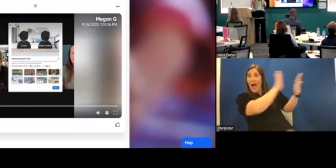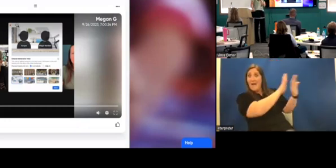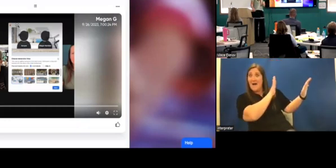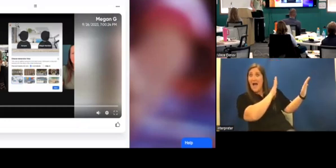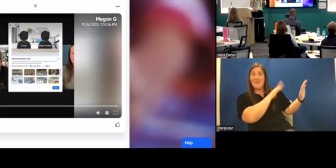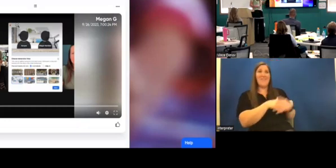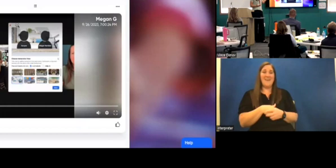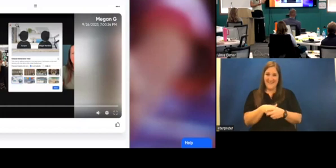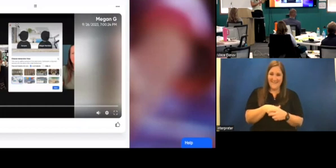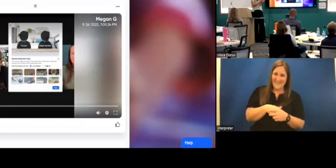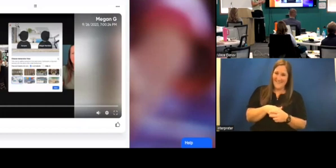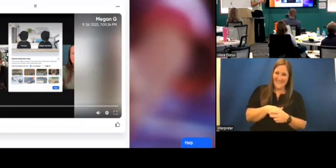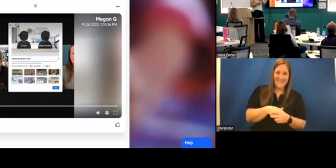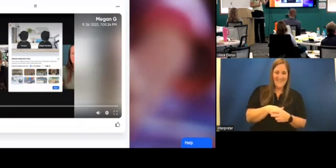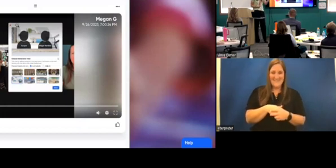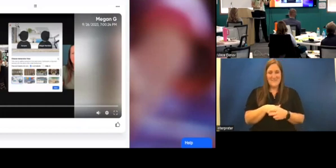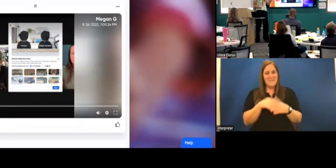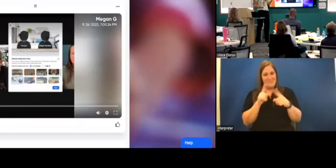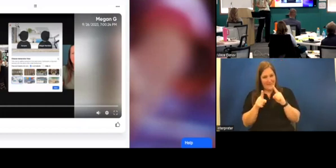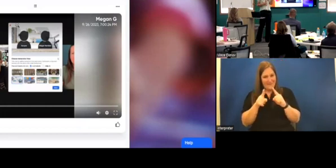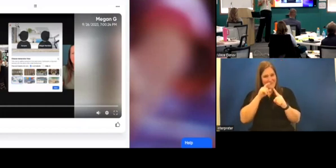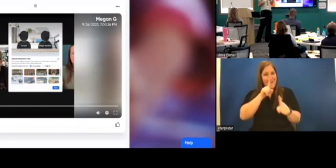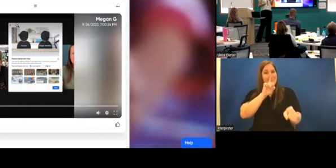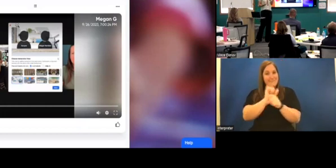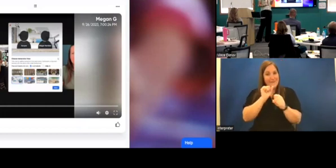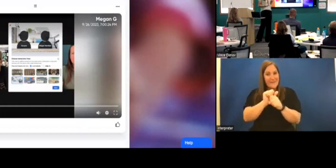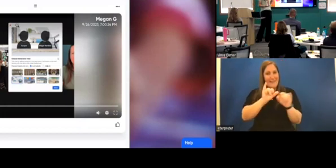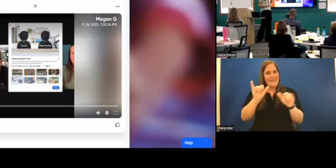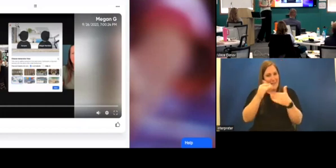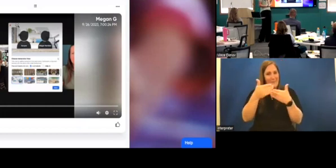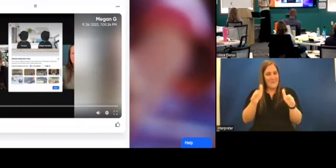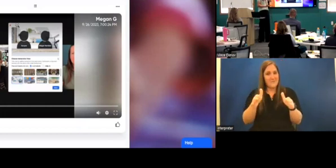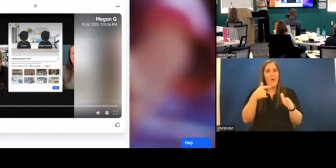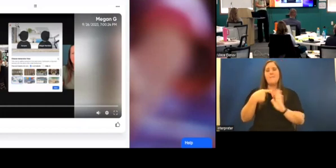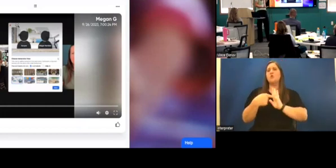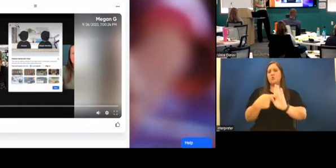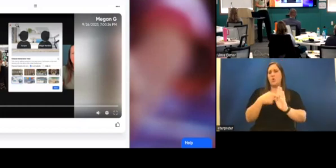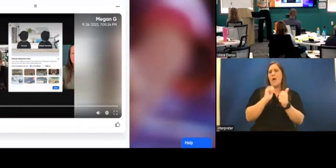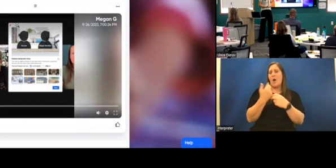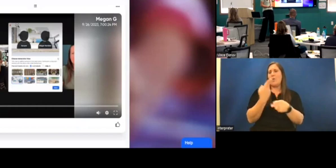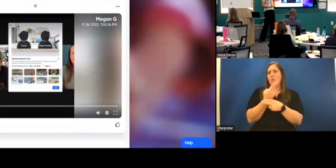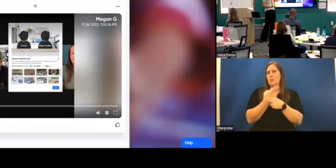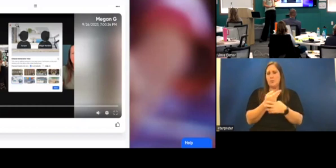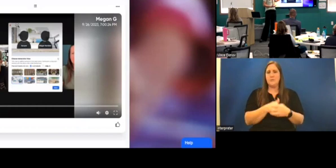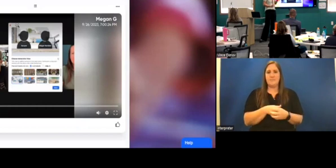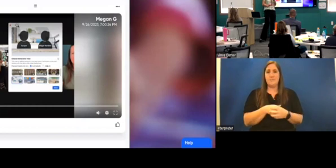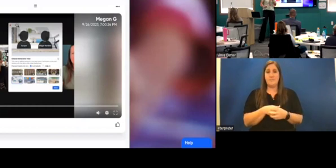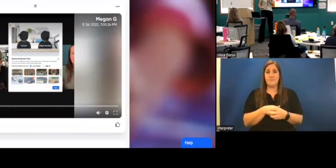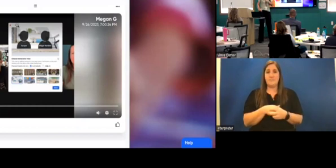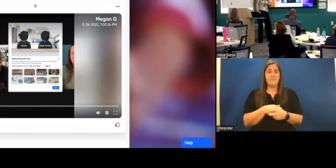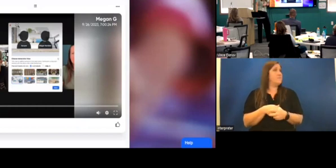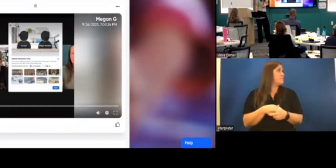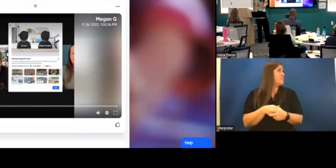fun. So anyway, I'll show you how immersive view works. This little video of this kiddo,